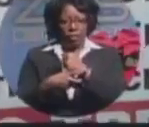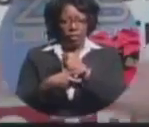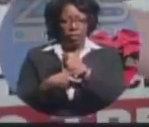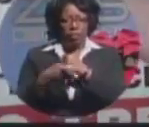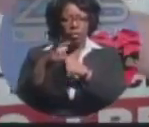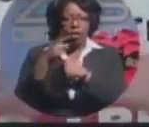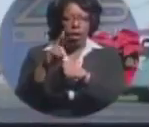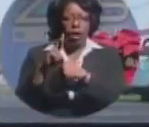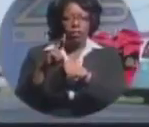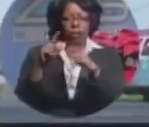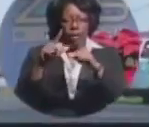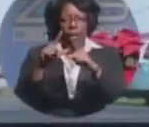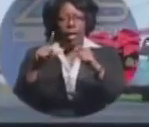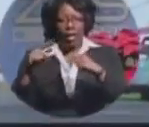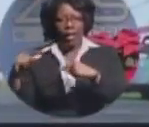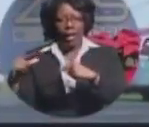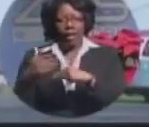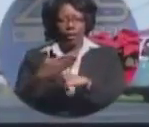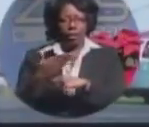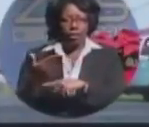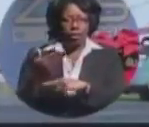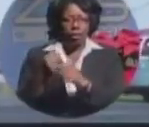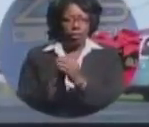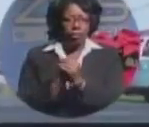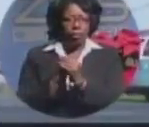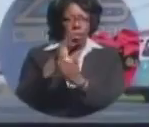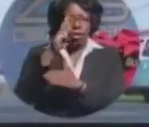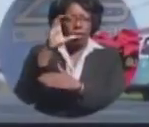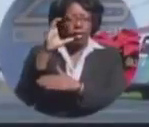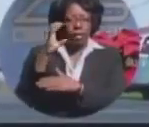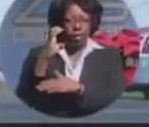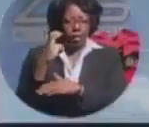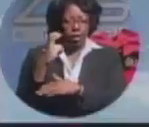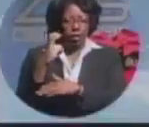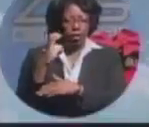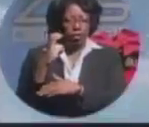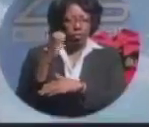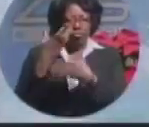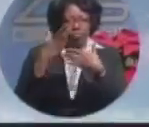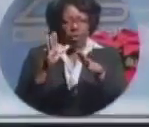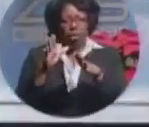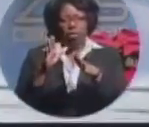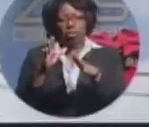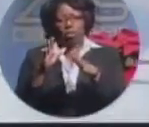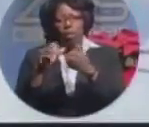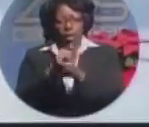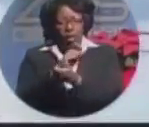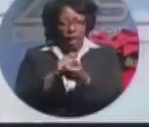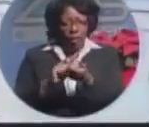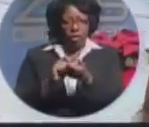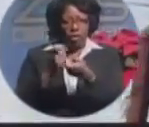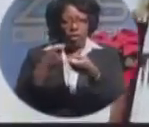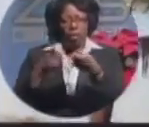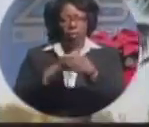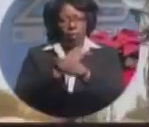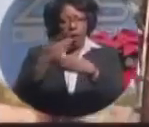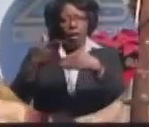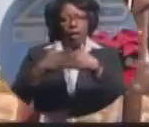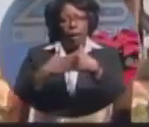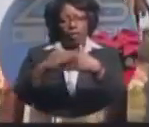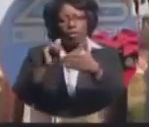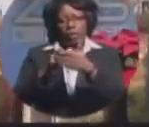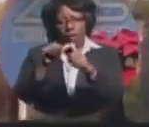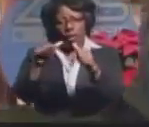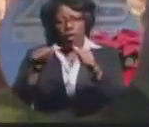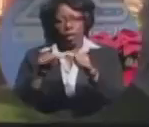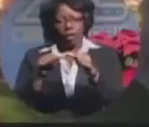the neutral line. By Monday afternoon, BEC work crews had already completed some of the repairs to damages and restored power to the site.